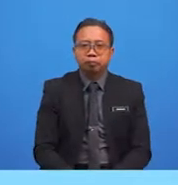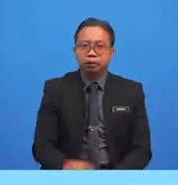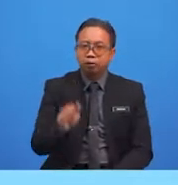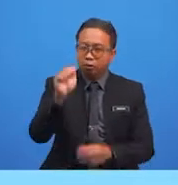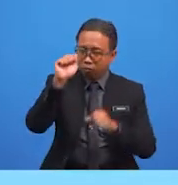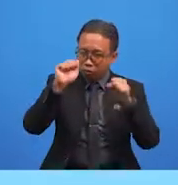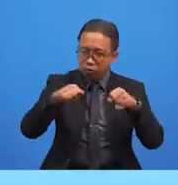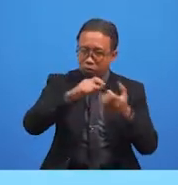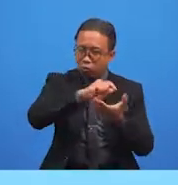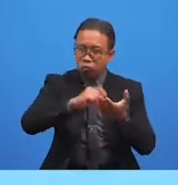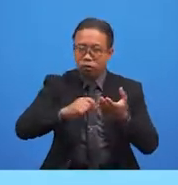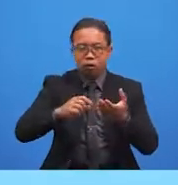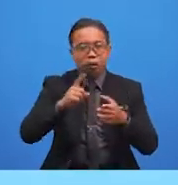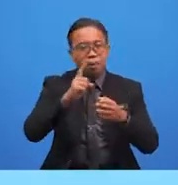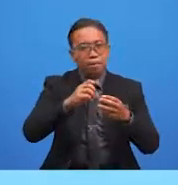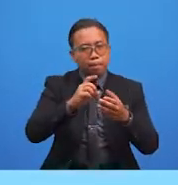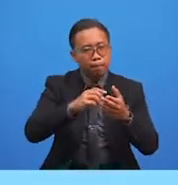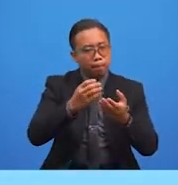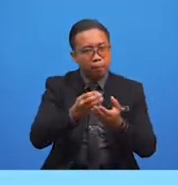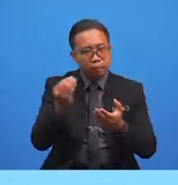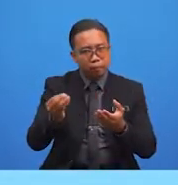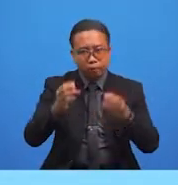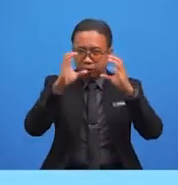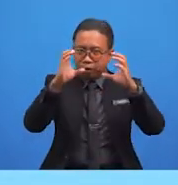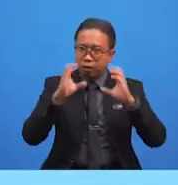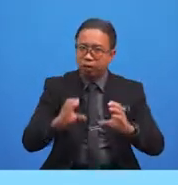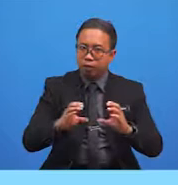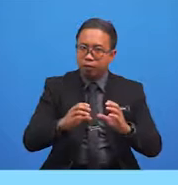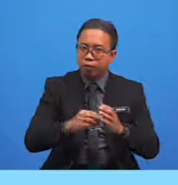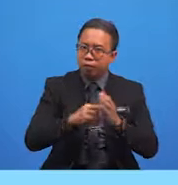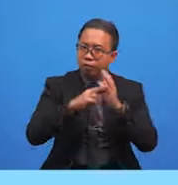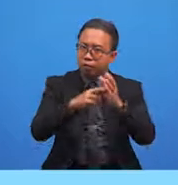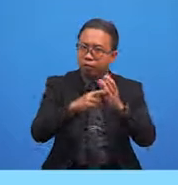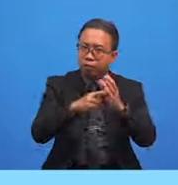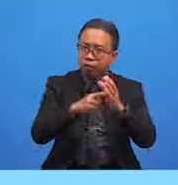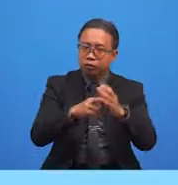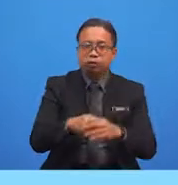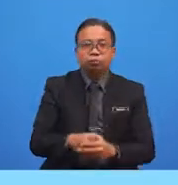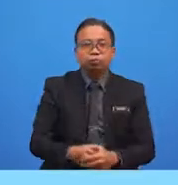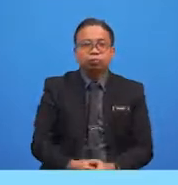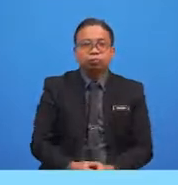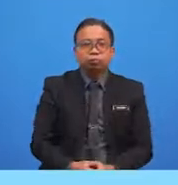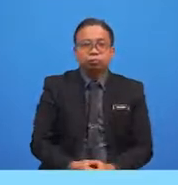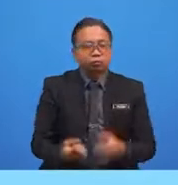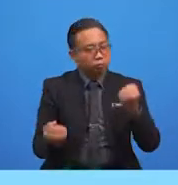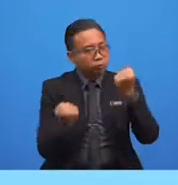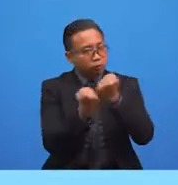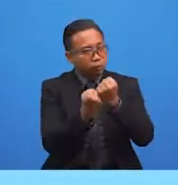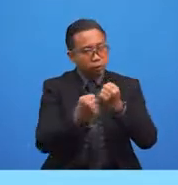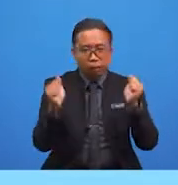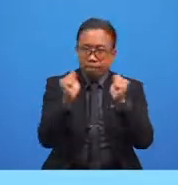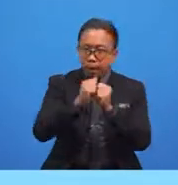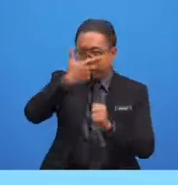And write several paragraphs, each presenting a separate point of view, supported